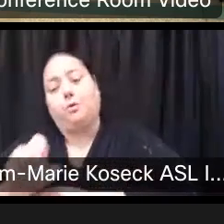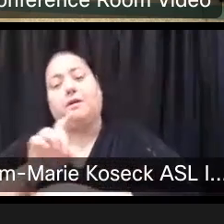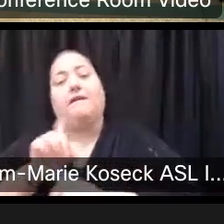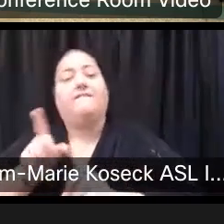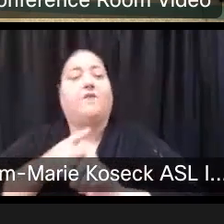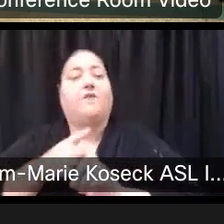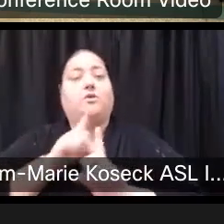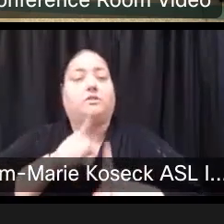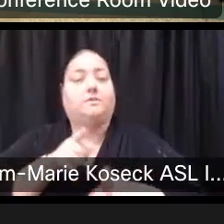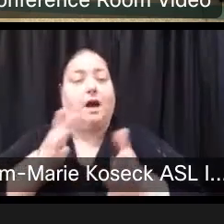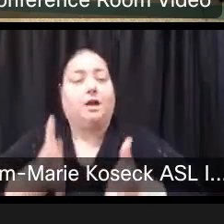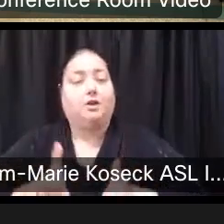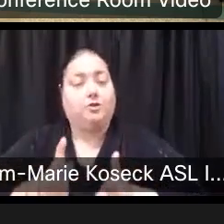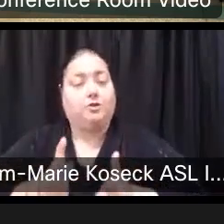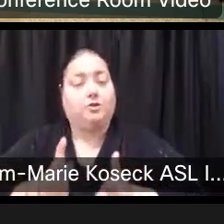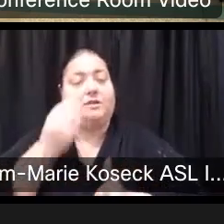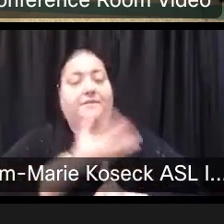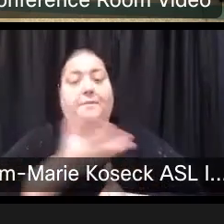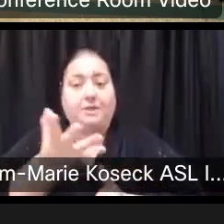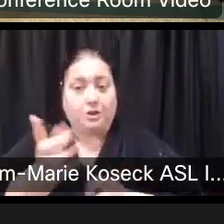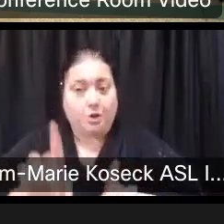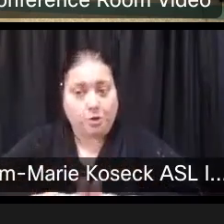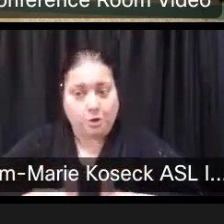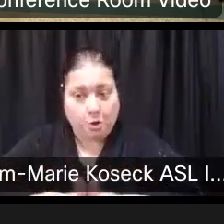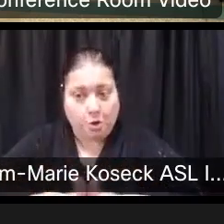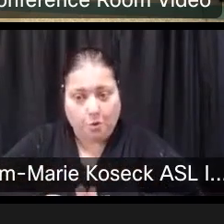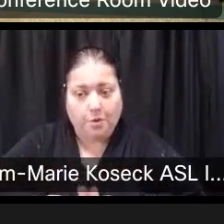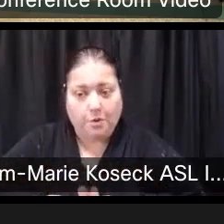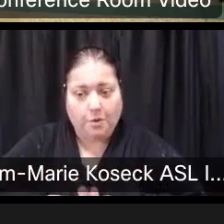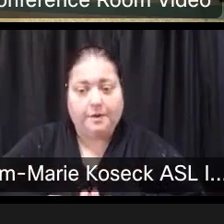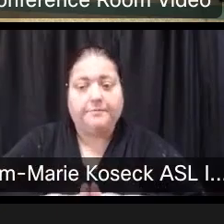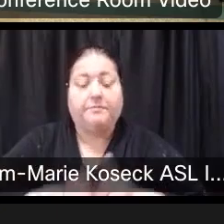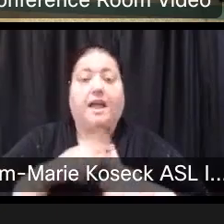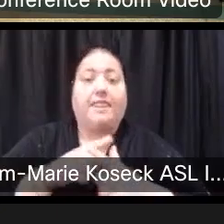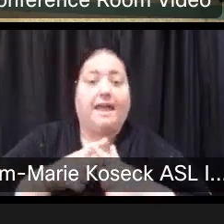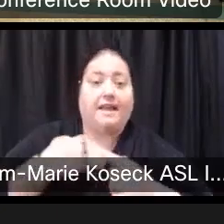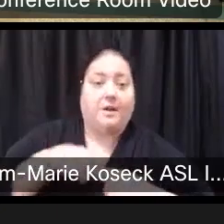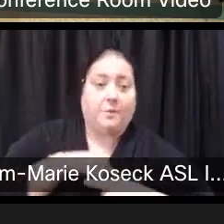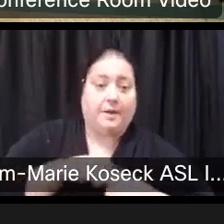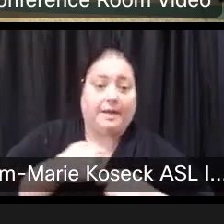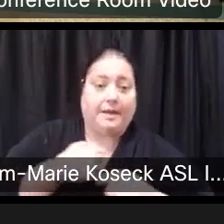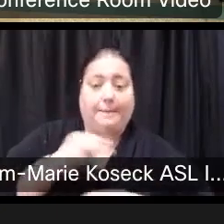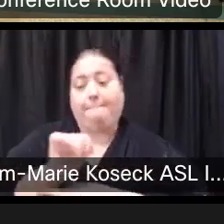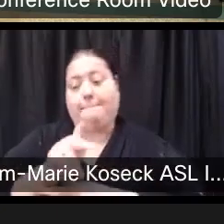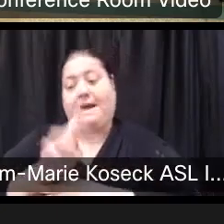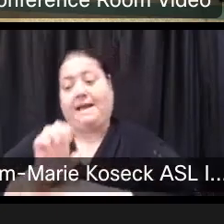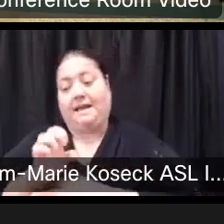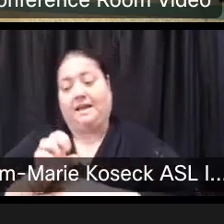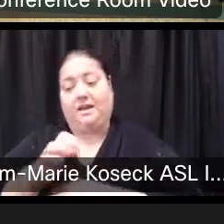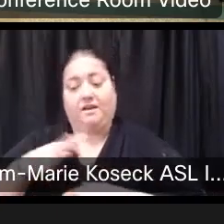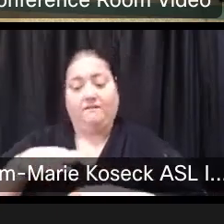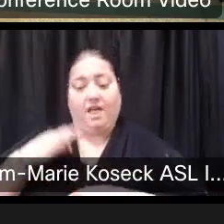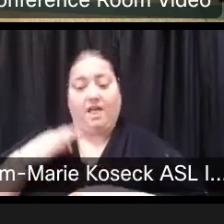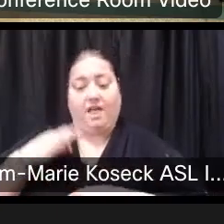responders information as well. And then we had Mike, you volunteered to help with how we